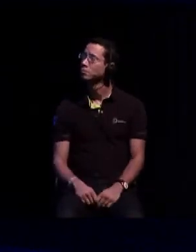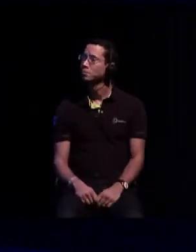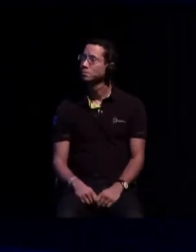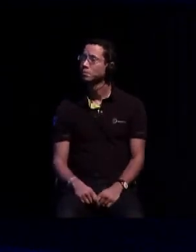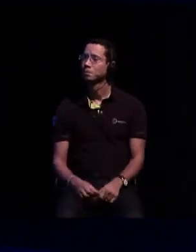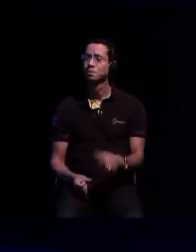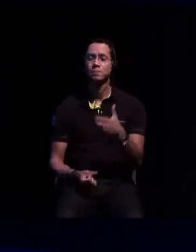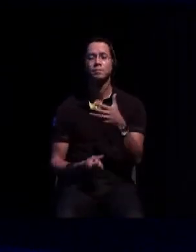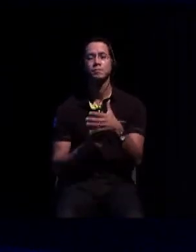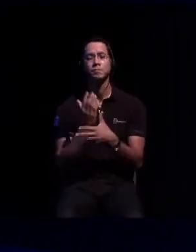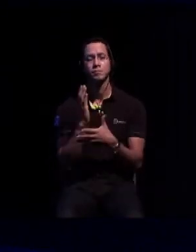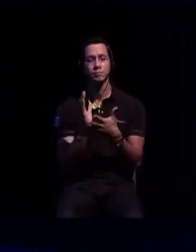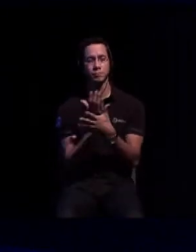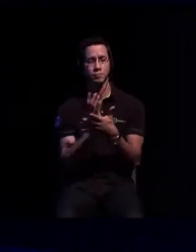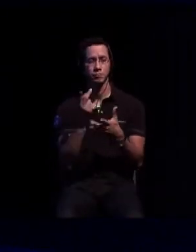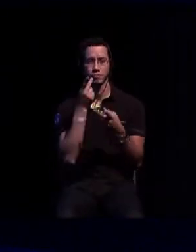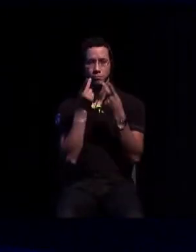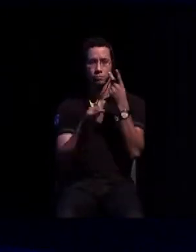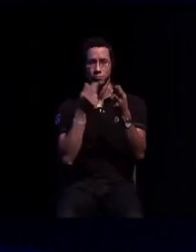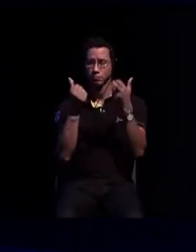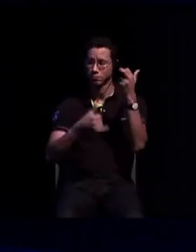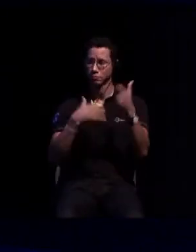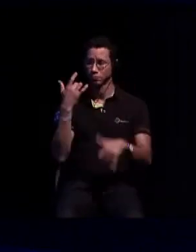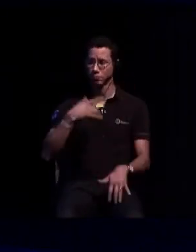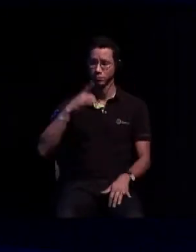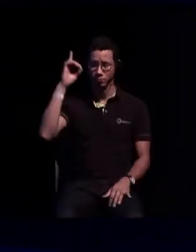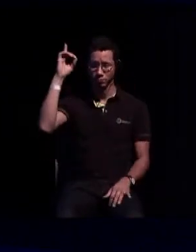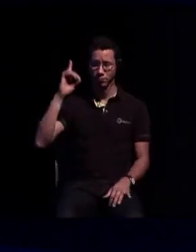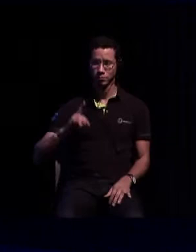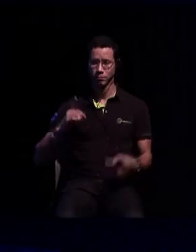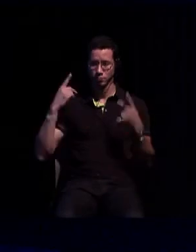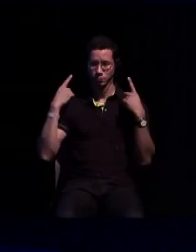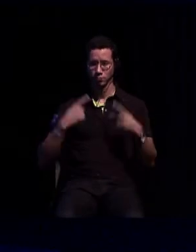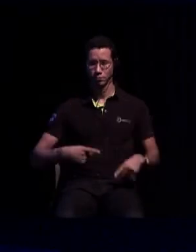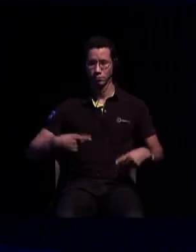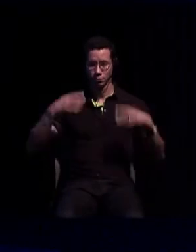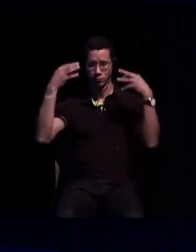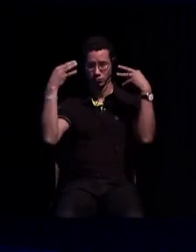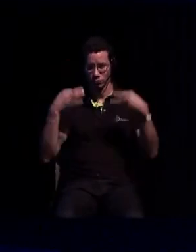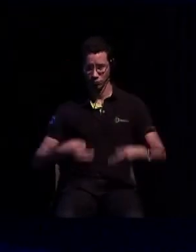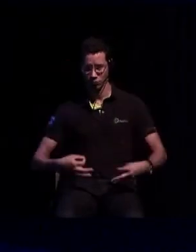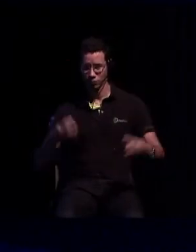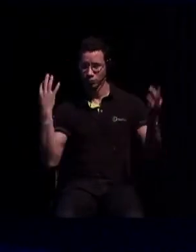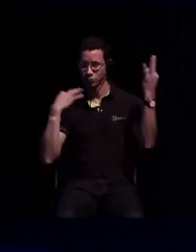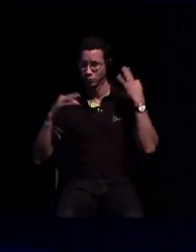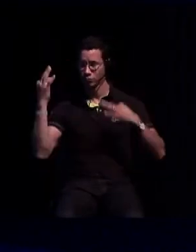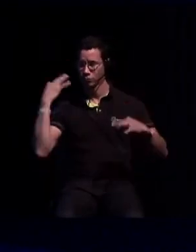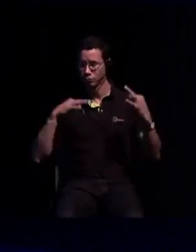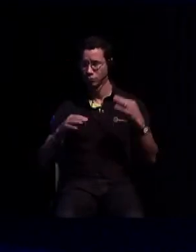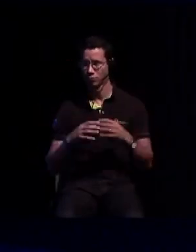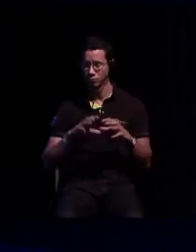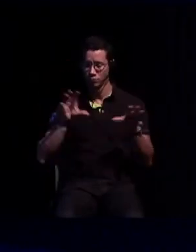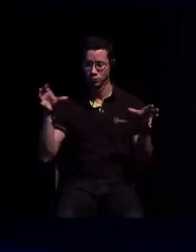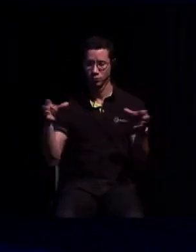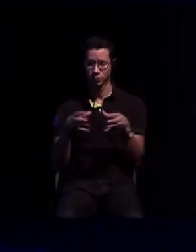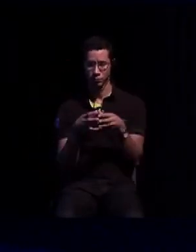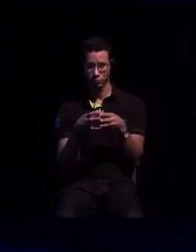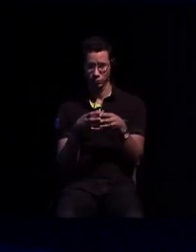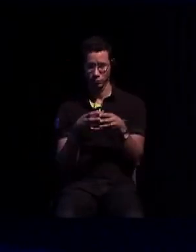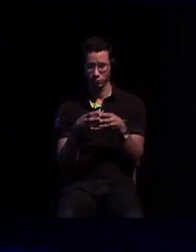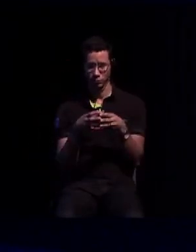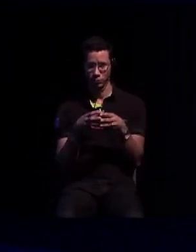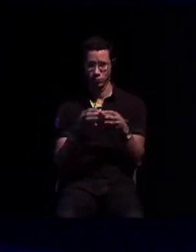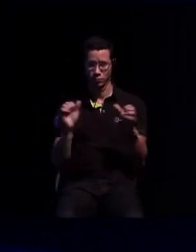about human rights and justice in tourism. We gathered at the World Social Forum in Salvador